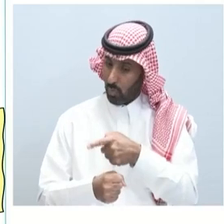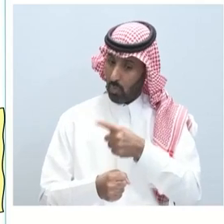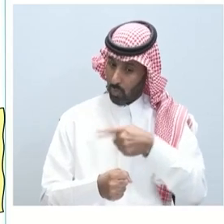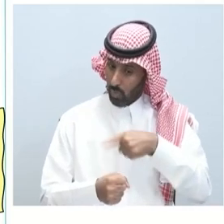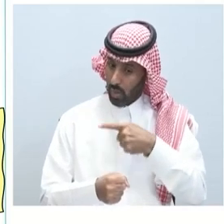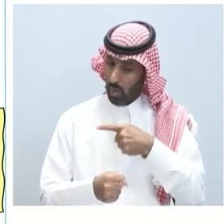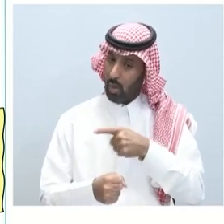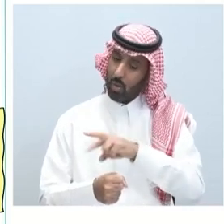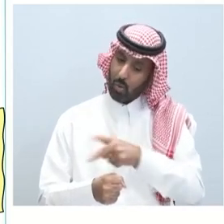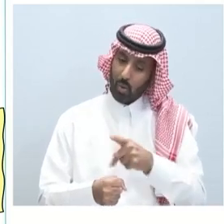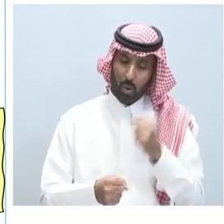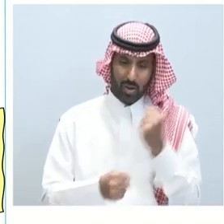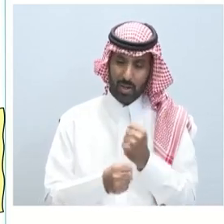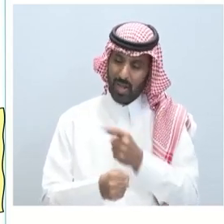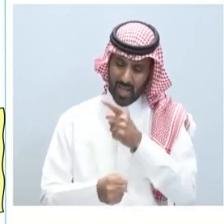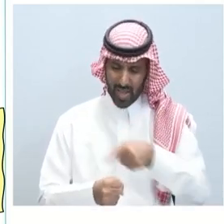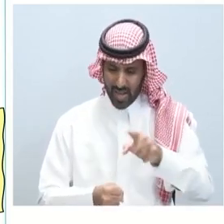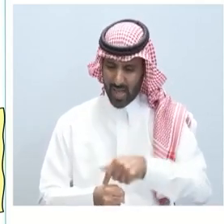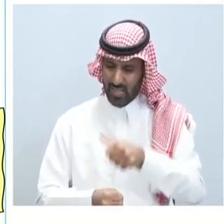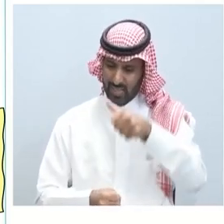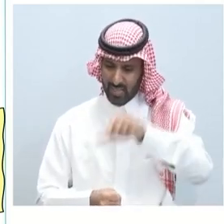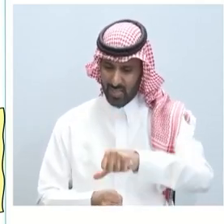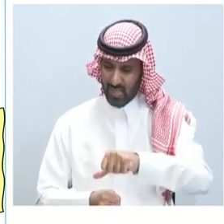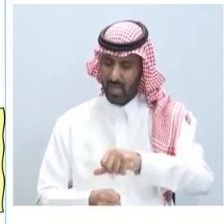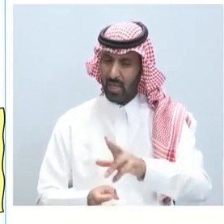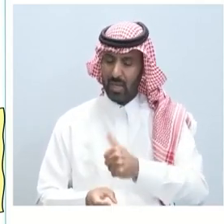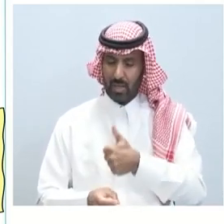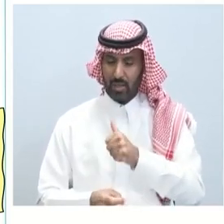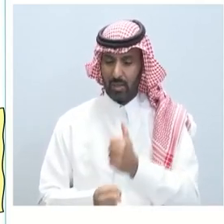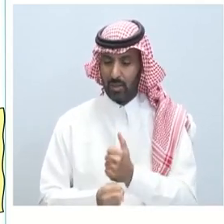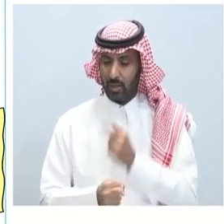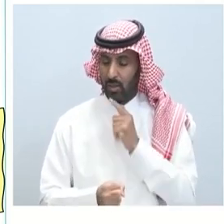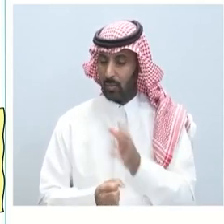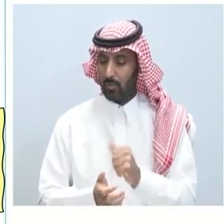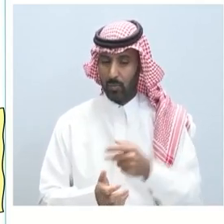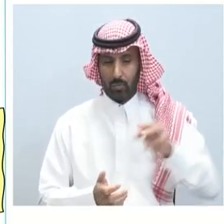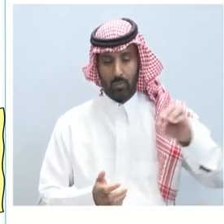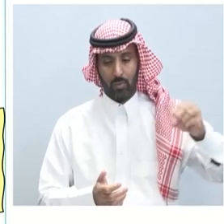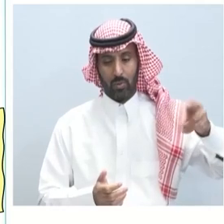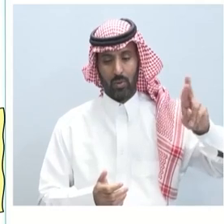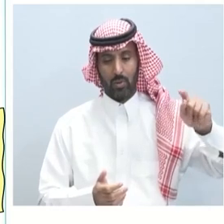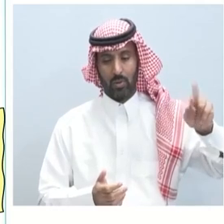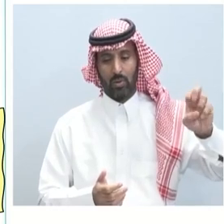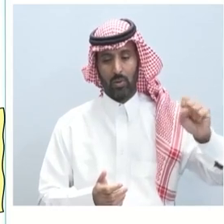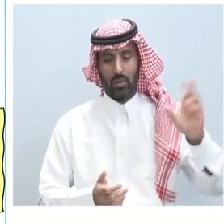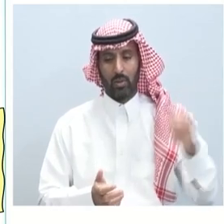right and wrong. Actions that are good or right are called moral or ethical.